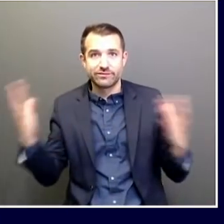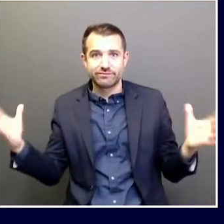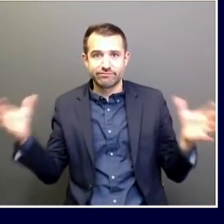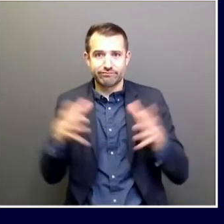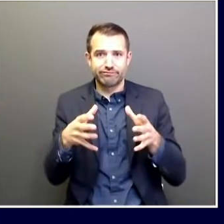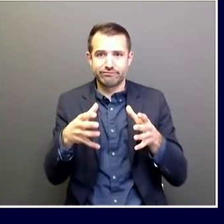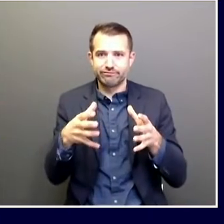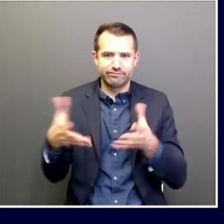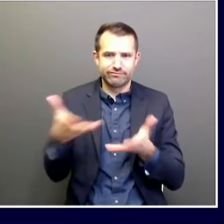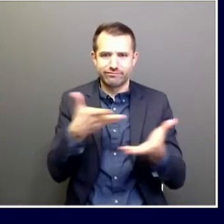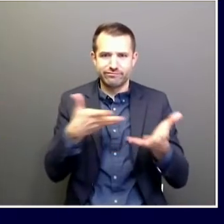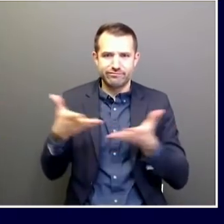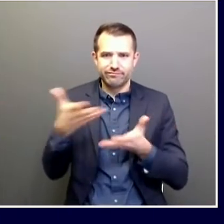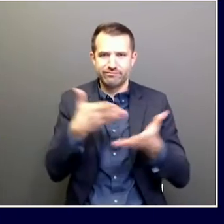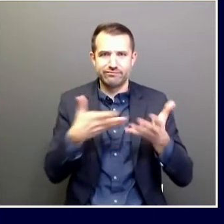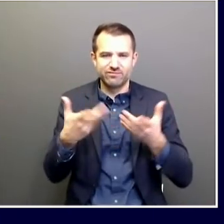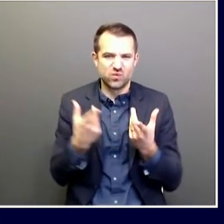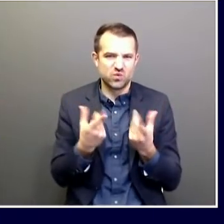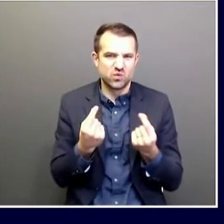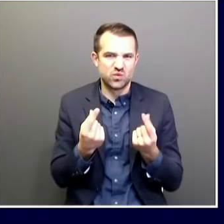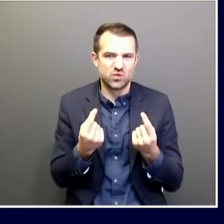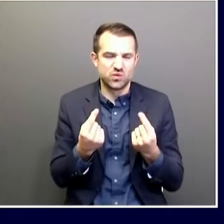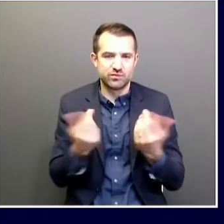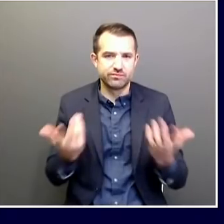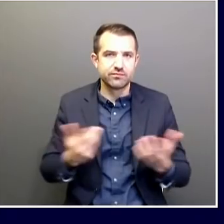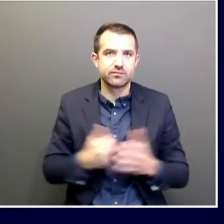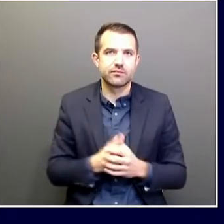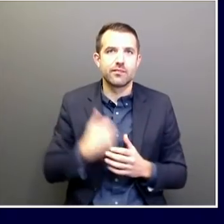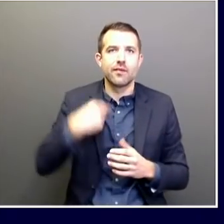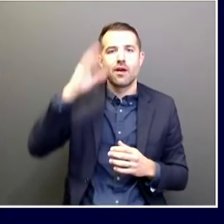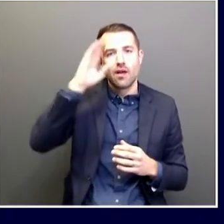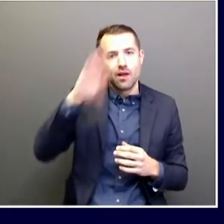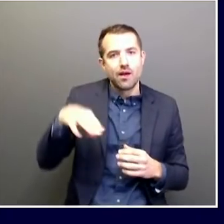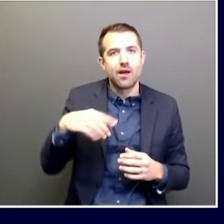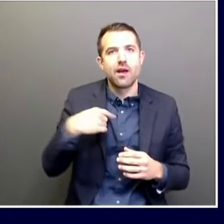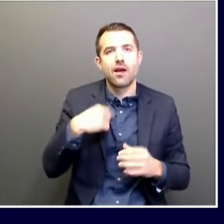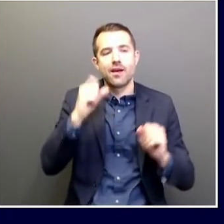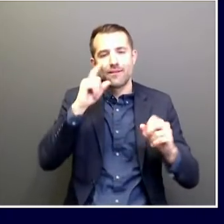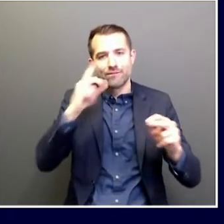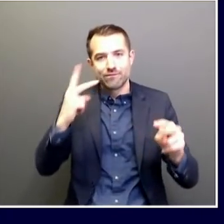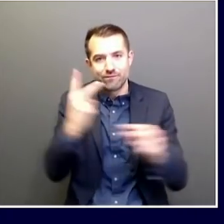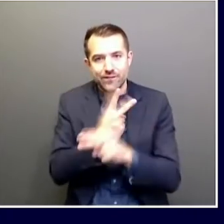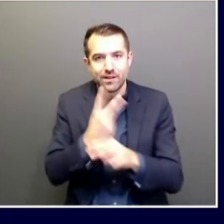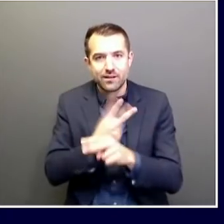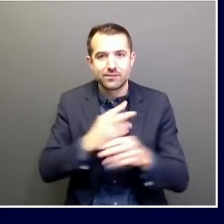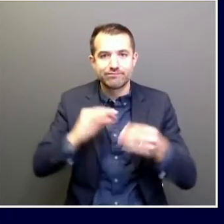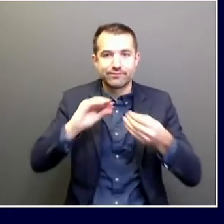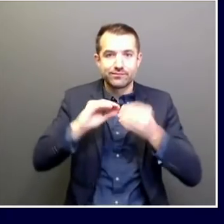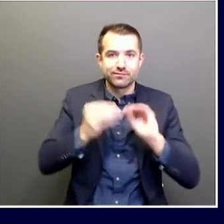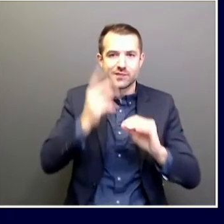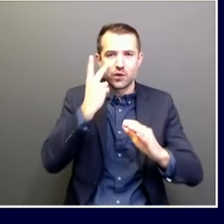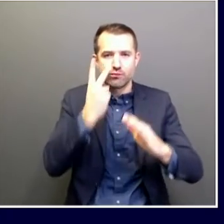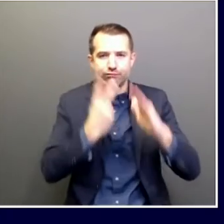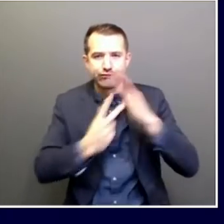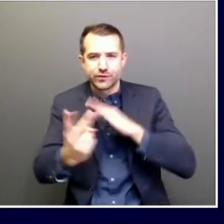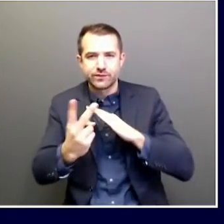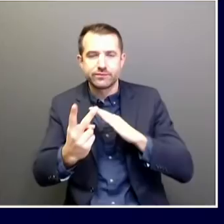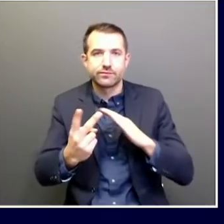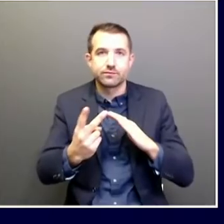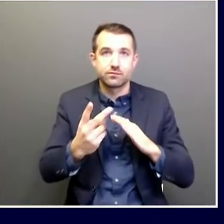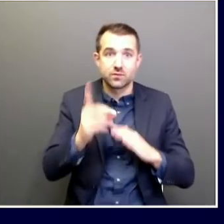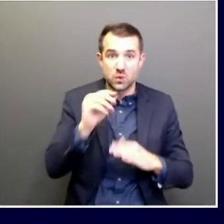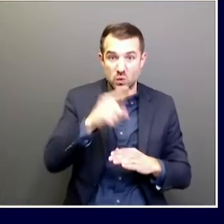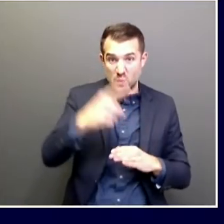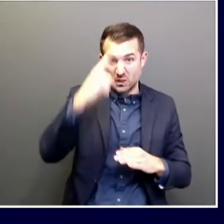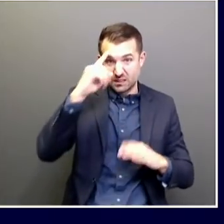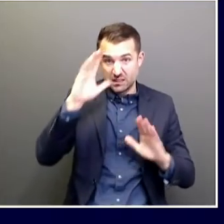at models, you look at projections, all of these things. How bad can we expect things to get? And,